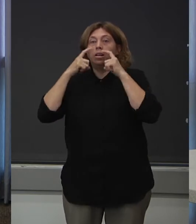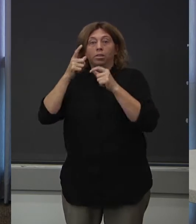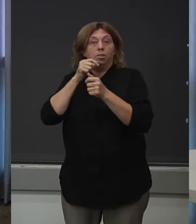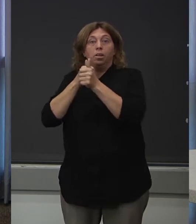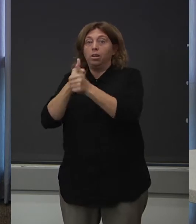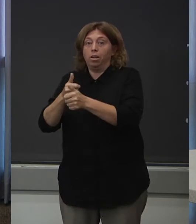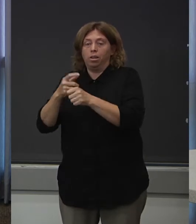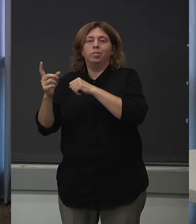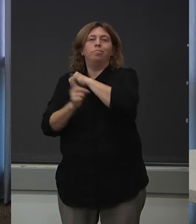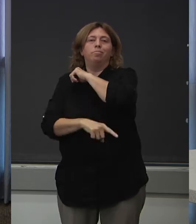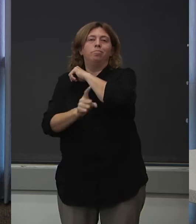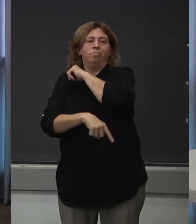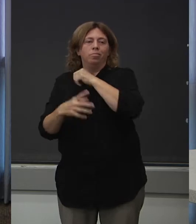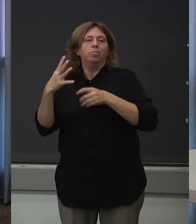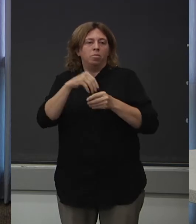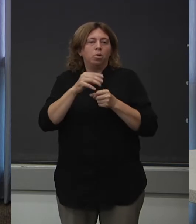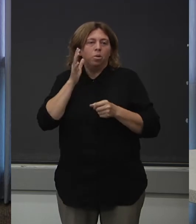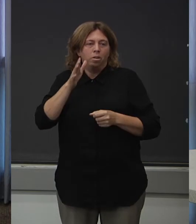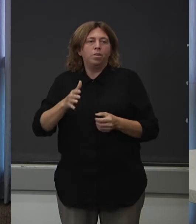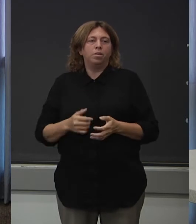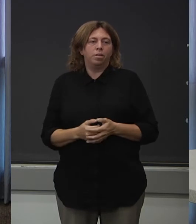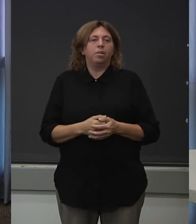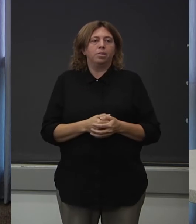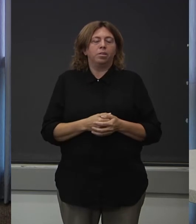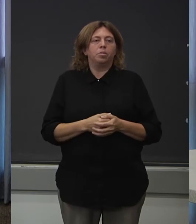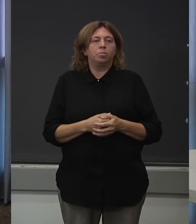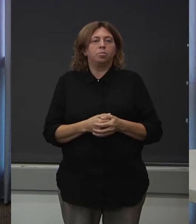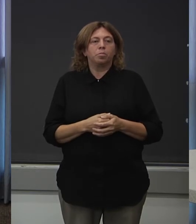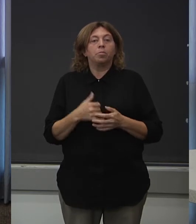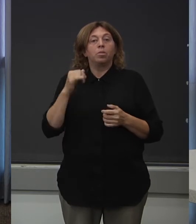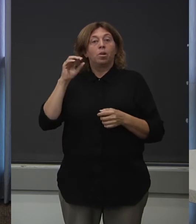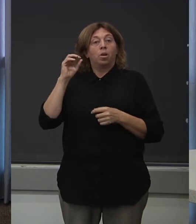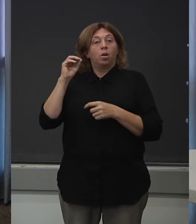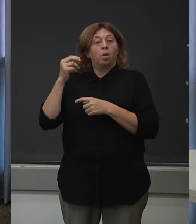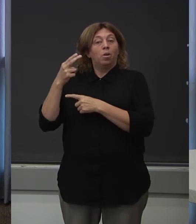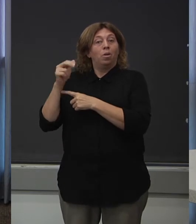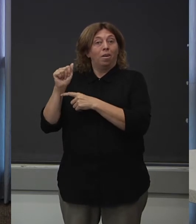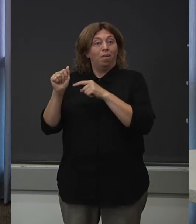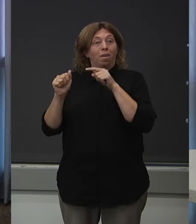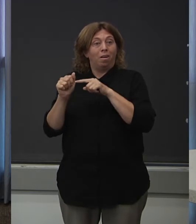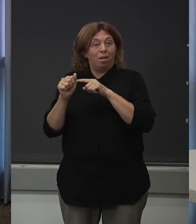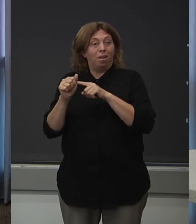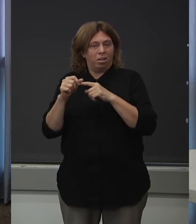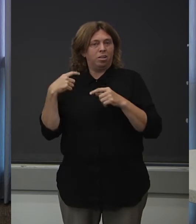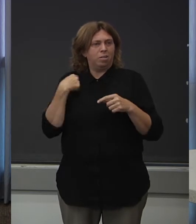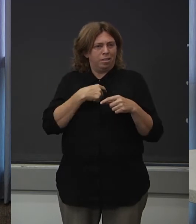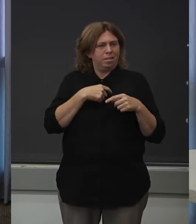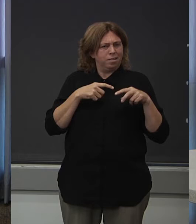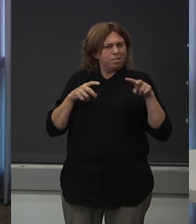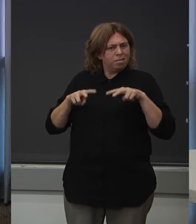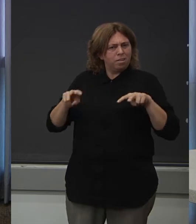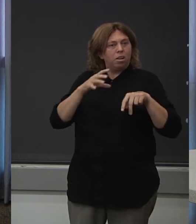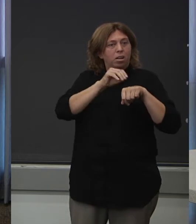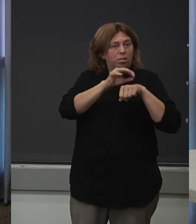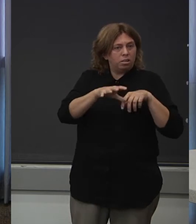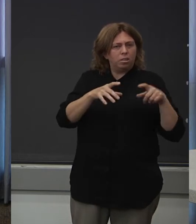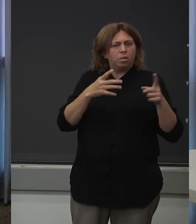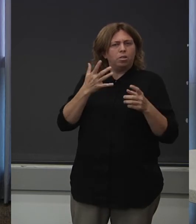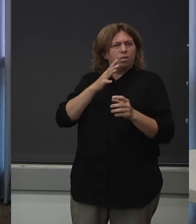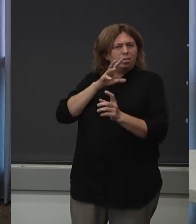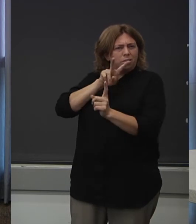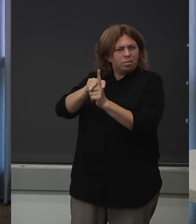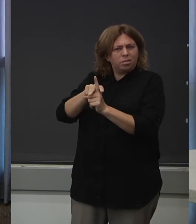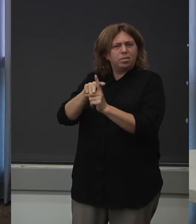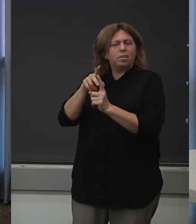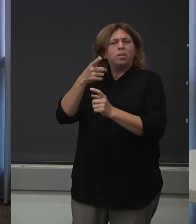we at Oregon OSHA take notice of and apply the guidance from the Oregon Health Authority, and we apply the directives from